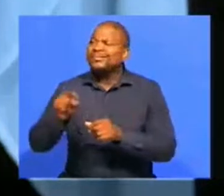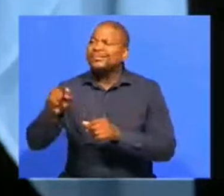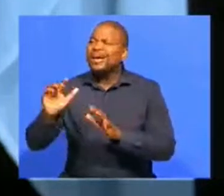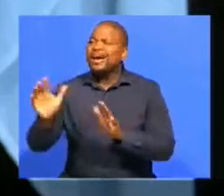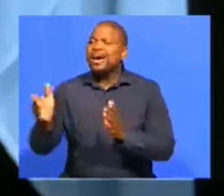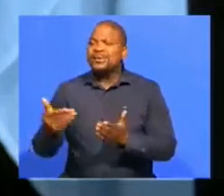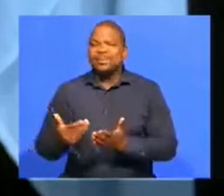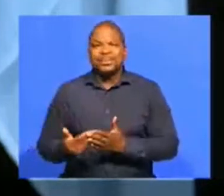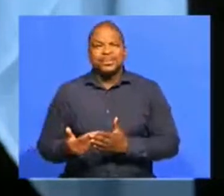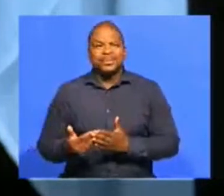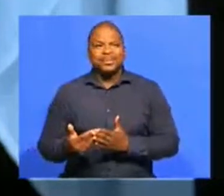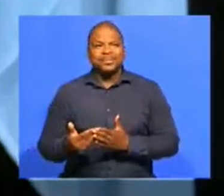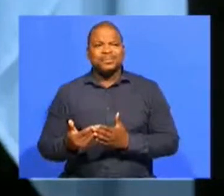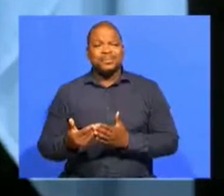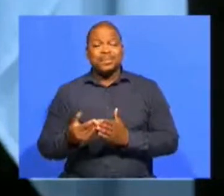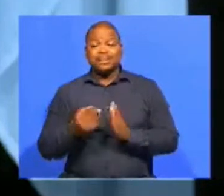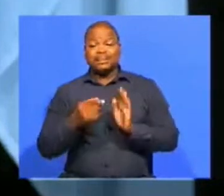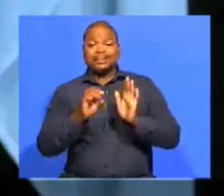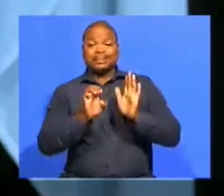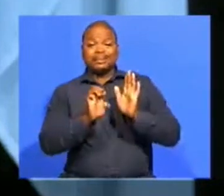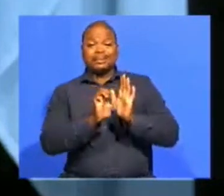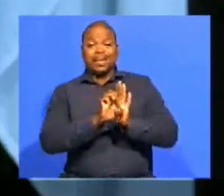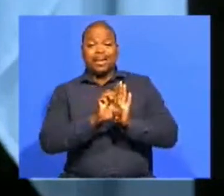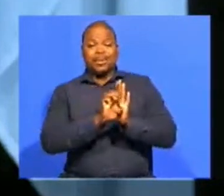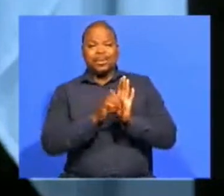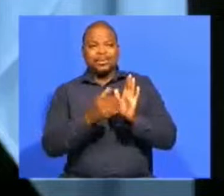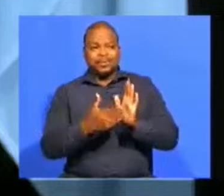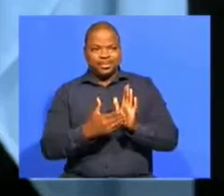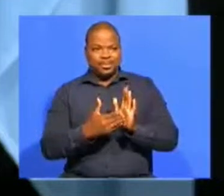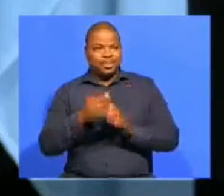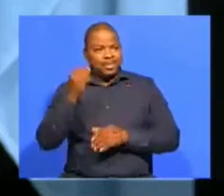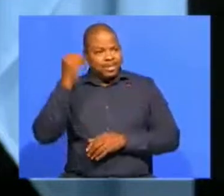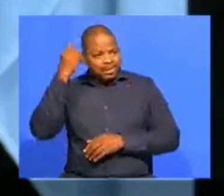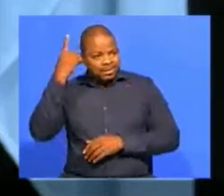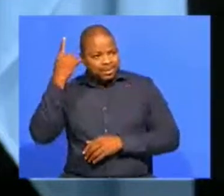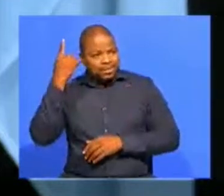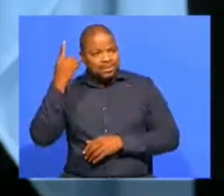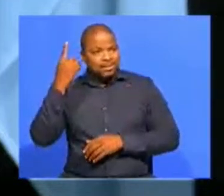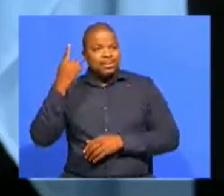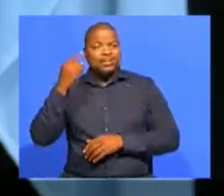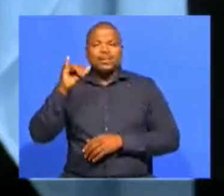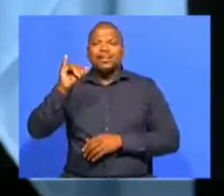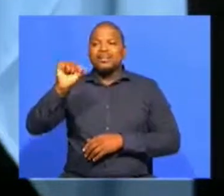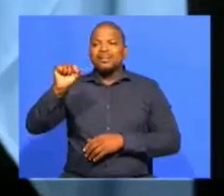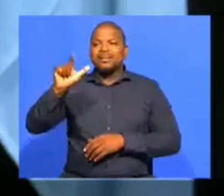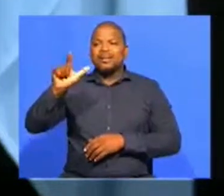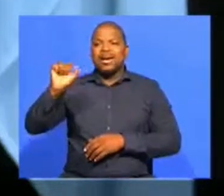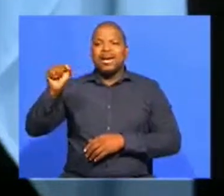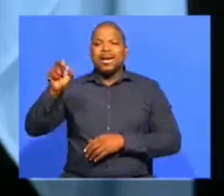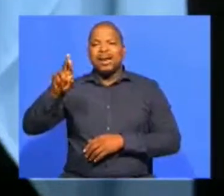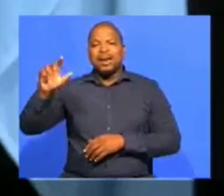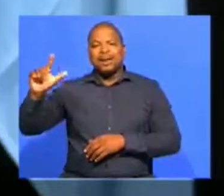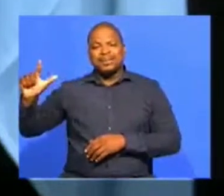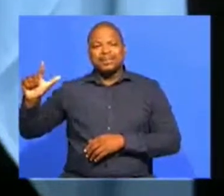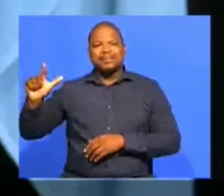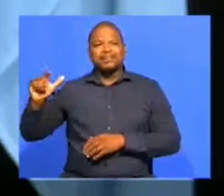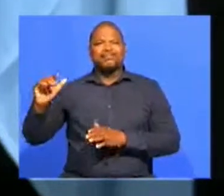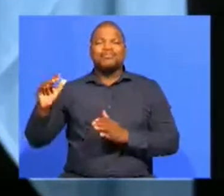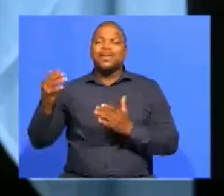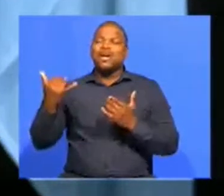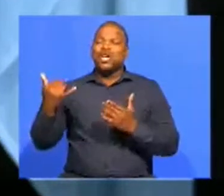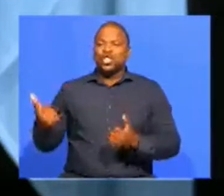want. This is as an example. We all understand what's going on in Israel right now. I mean, there's an outcry